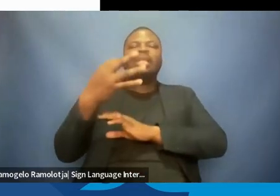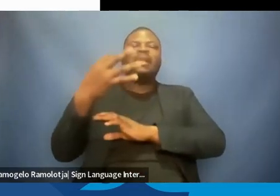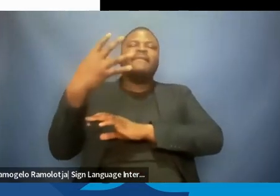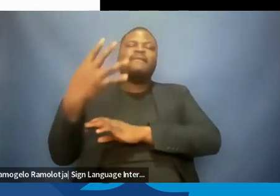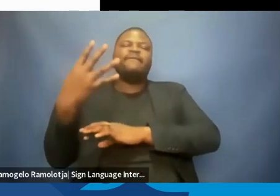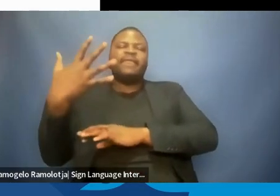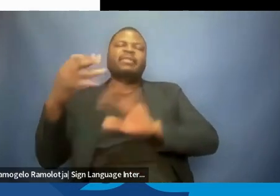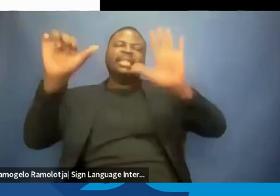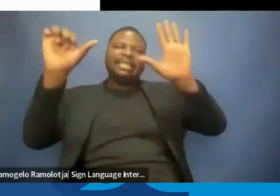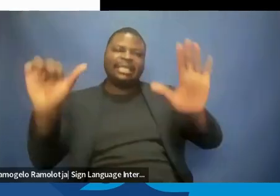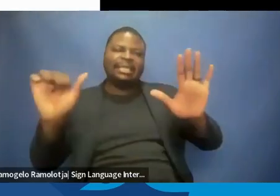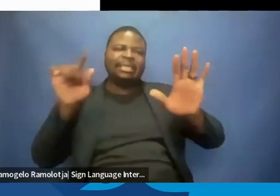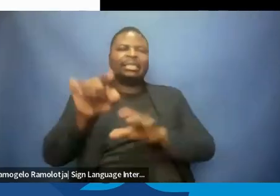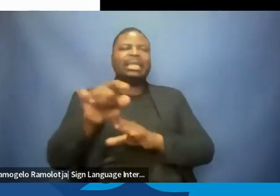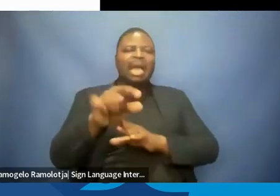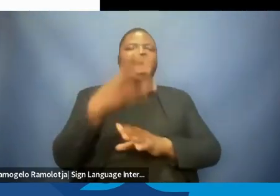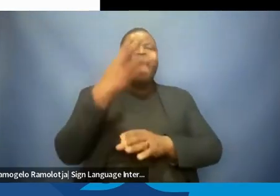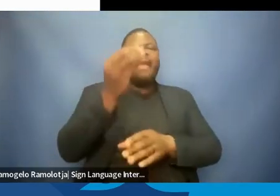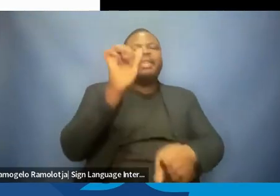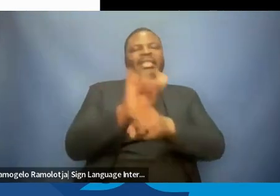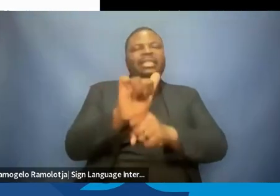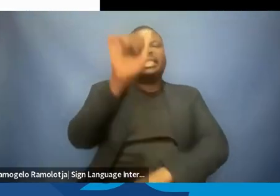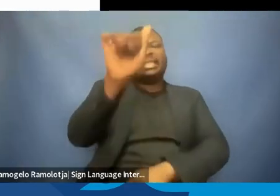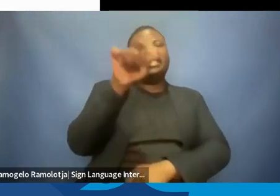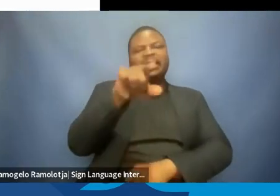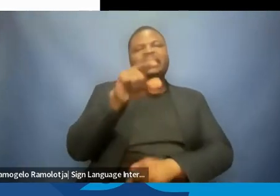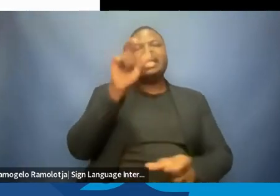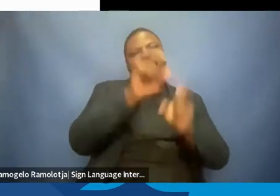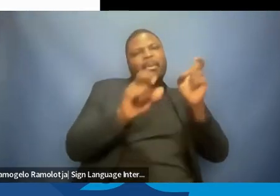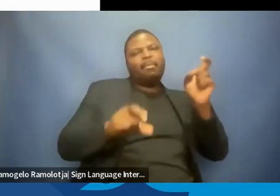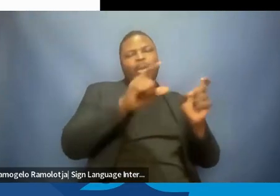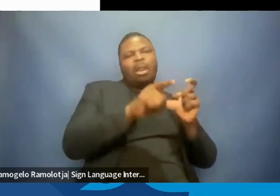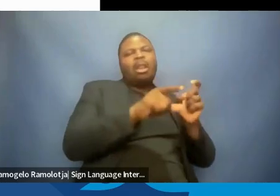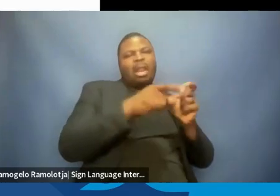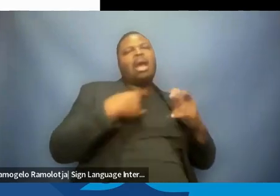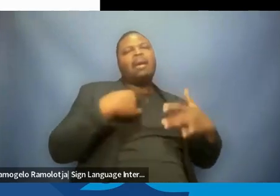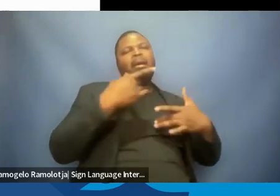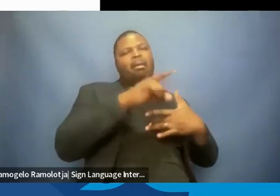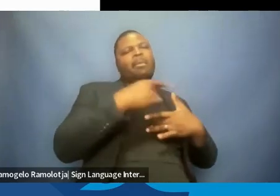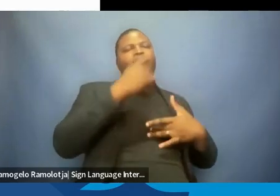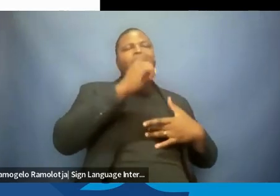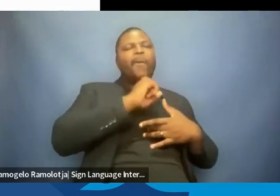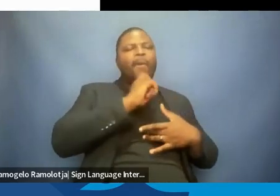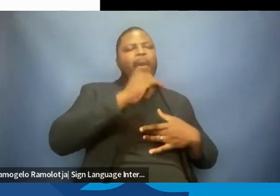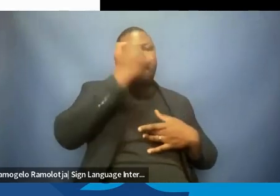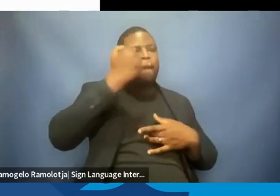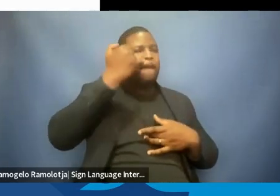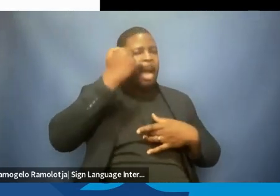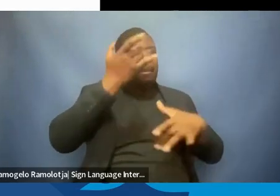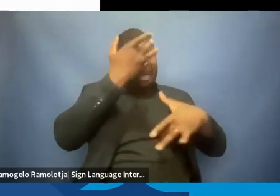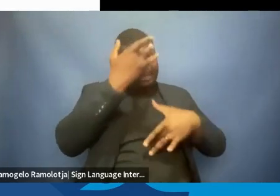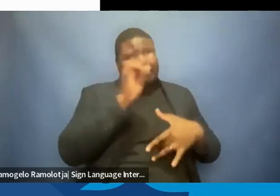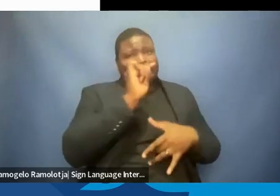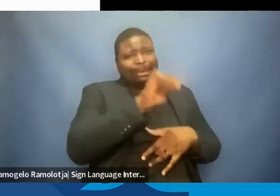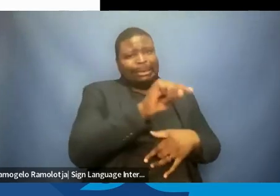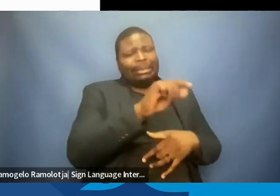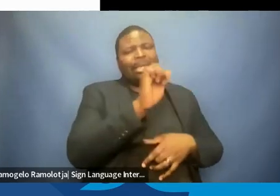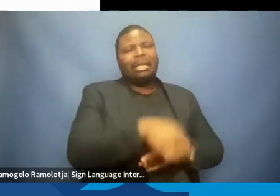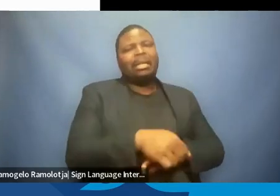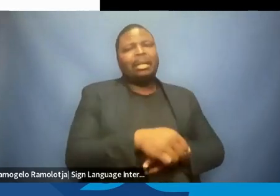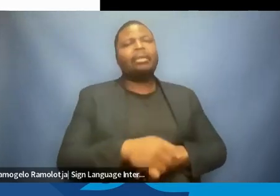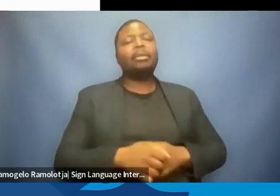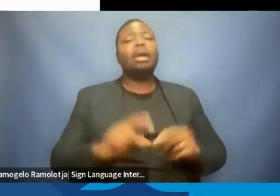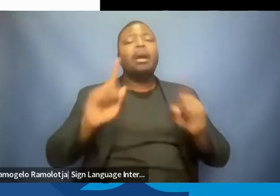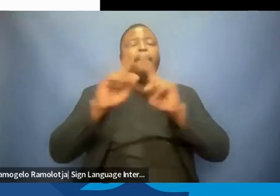have 16 outpatient sites in the city of Tshwane, if you are familiar with the regions of Tshwane. And of note, 6 of